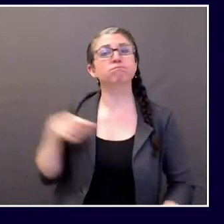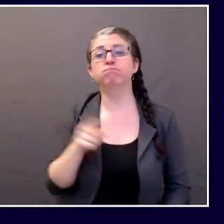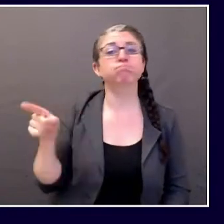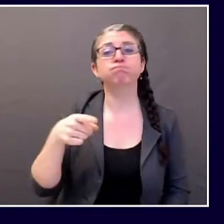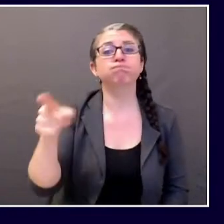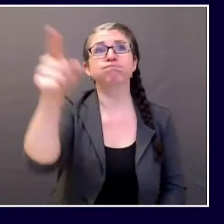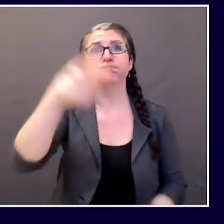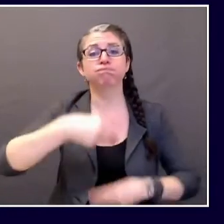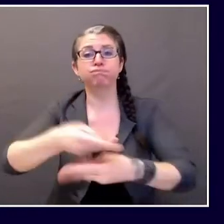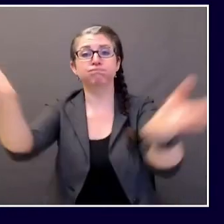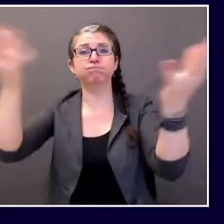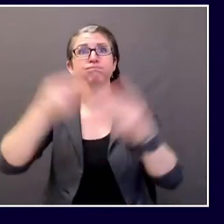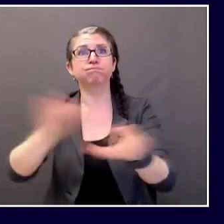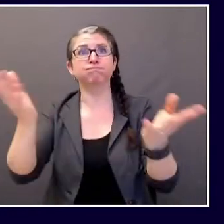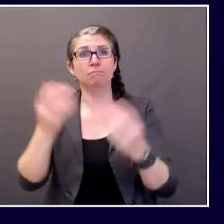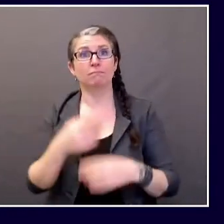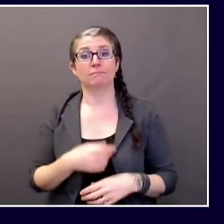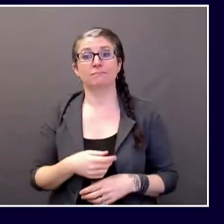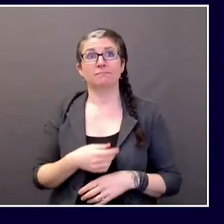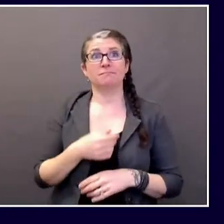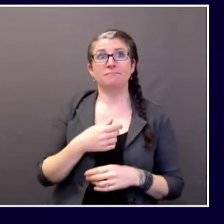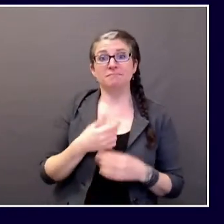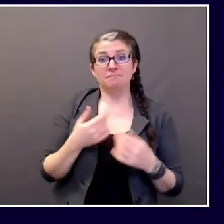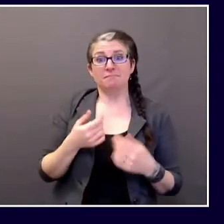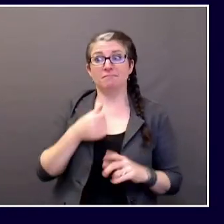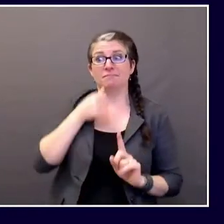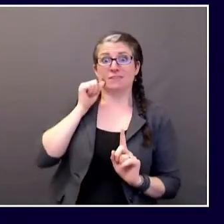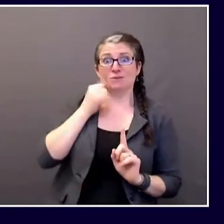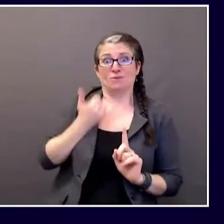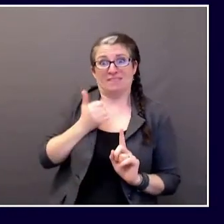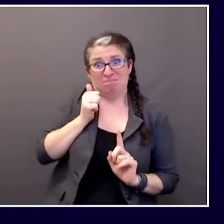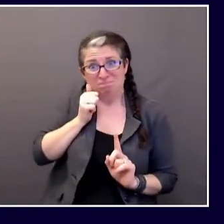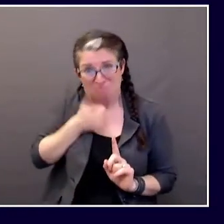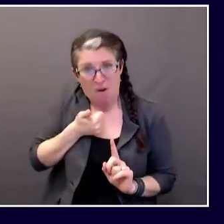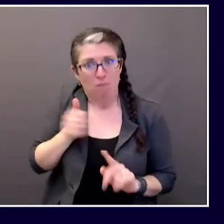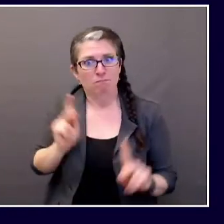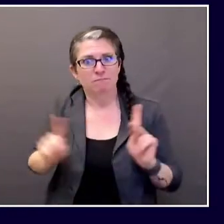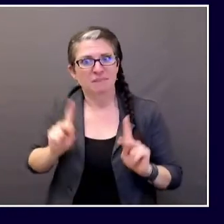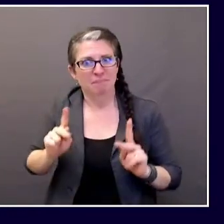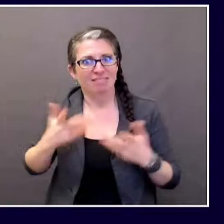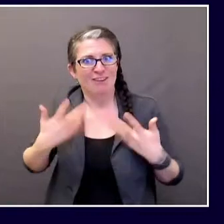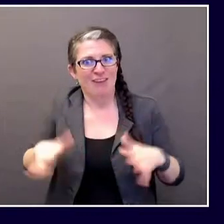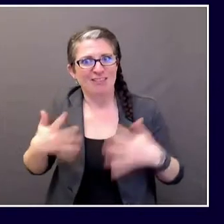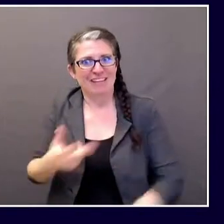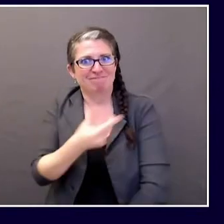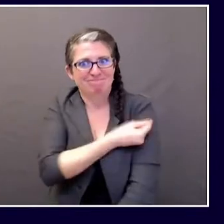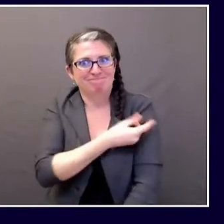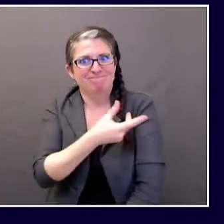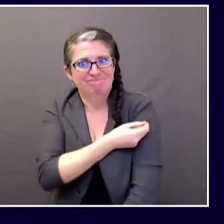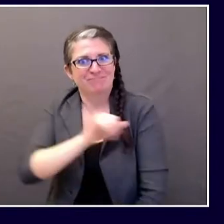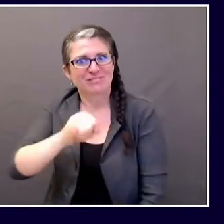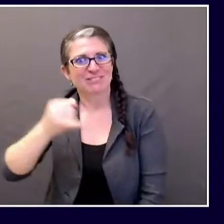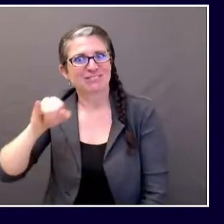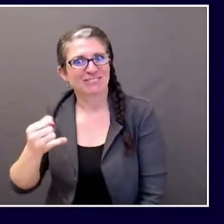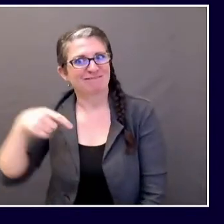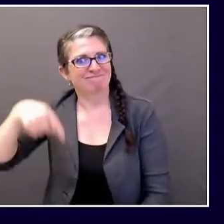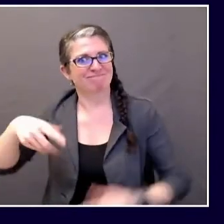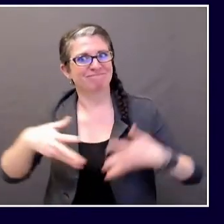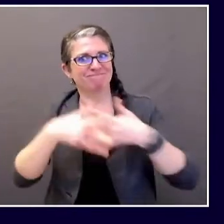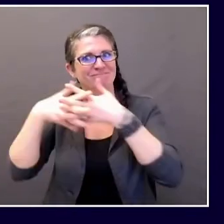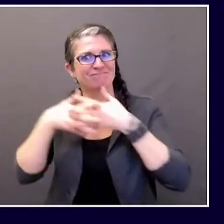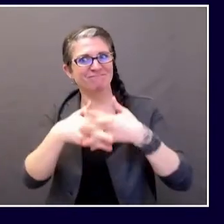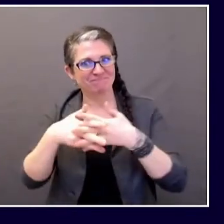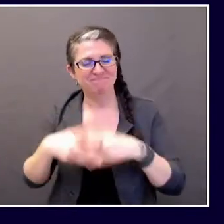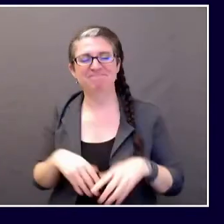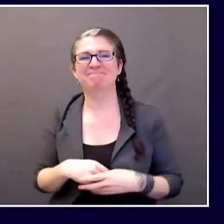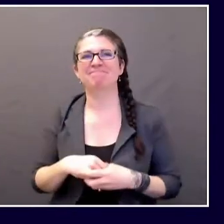tomorrow. As we talked about last week, I have great confidence in this vaccine. Indeed, I had the opportunity this past Sunday